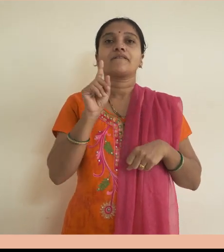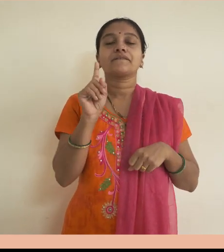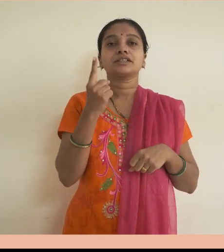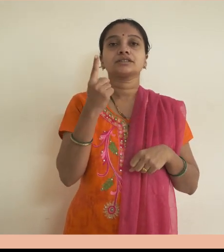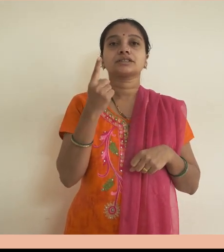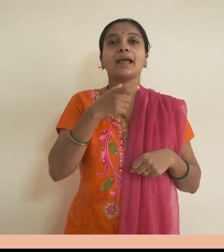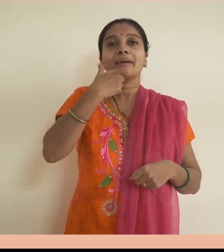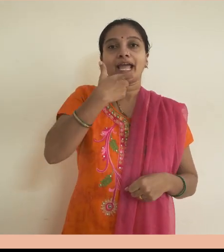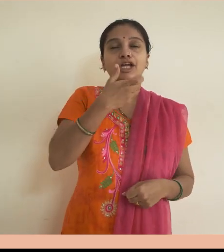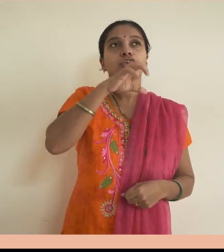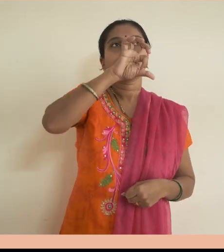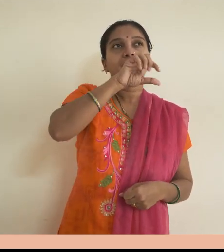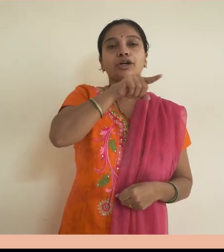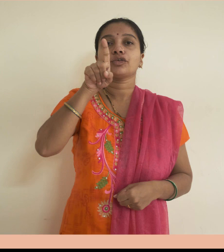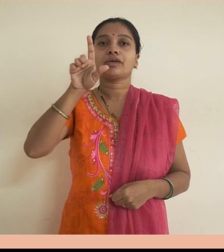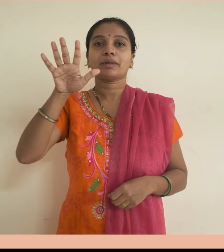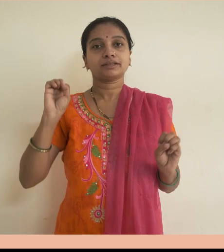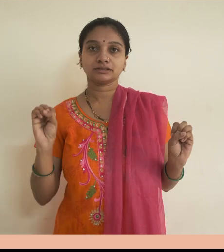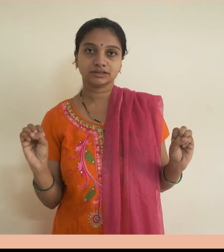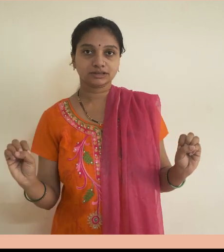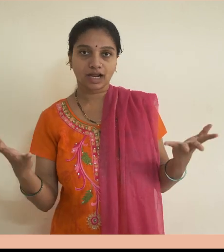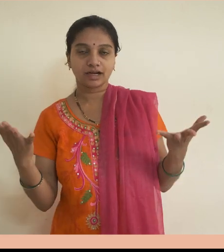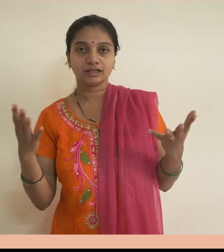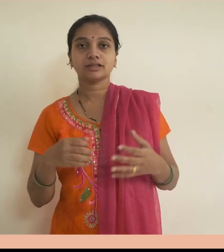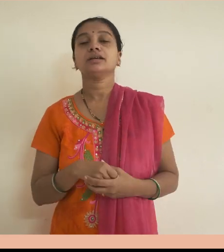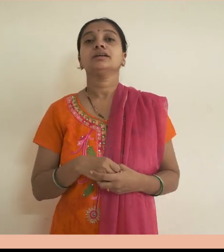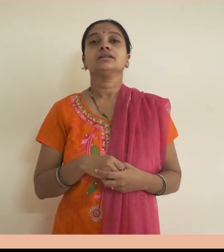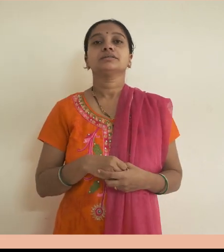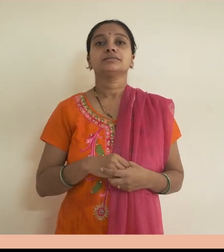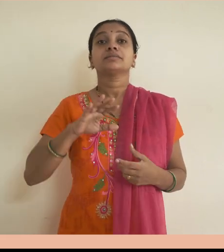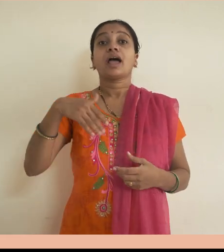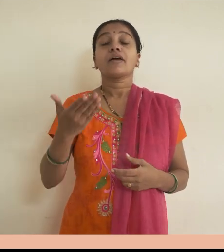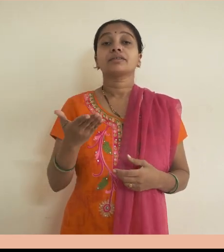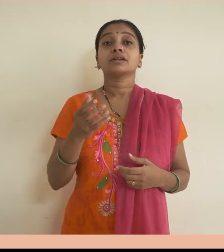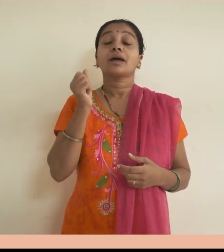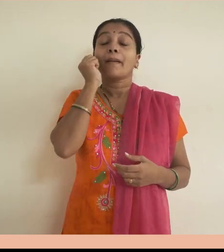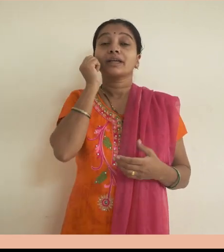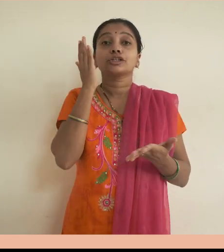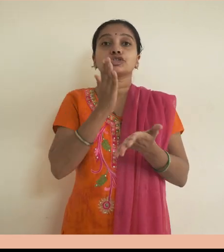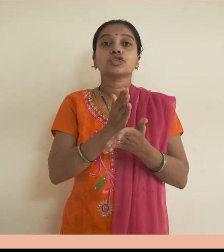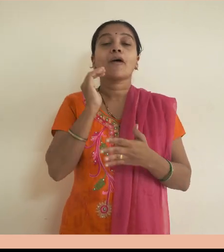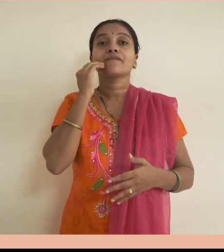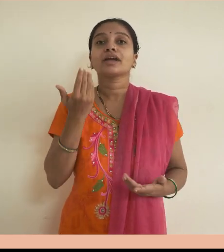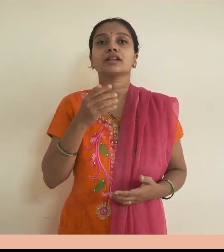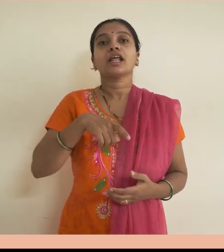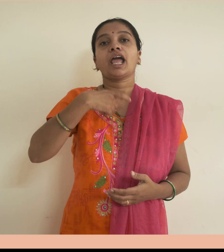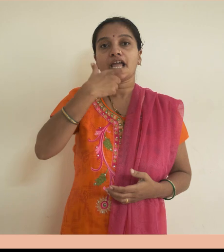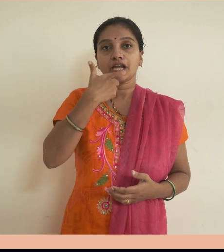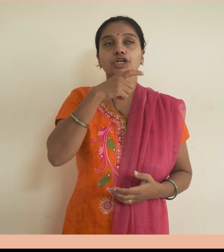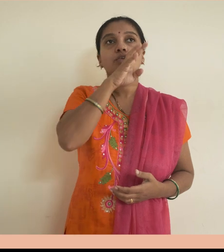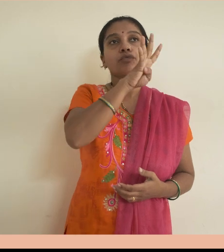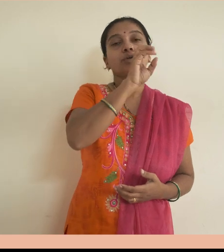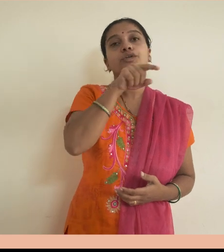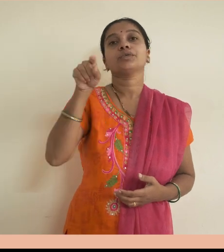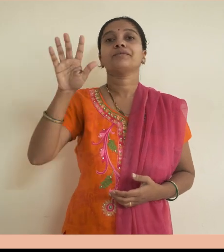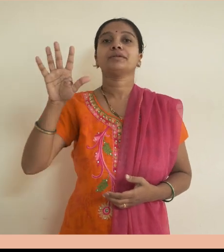time anywhere between the age of 9 to 15. That is called menarche. Menstruation stops on an average by